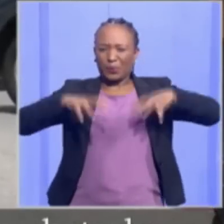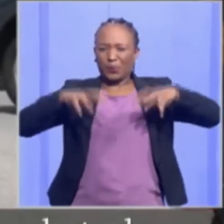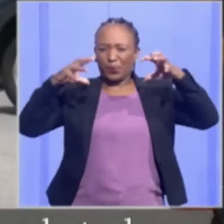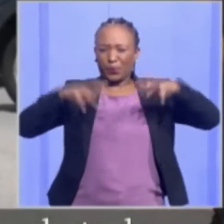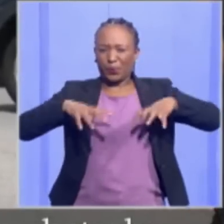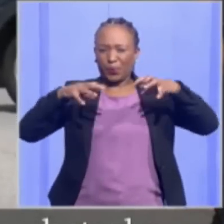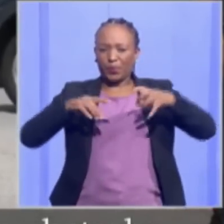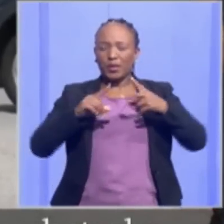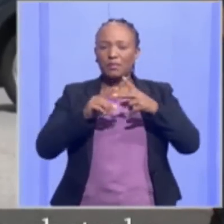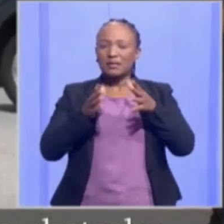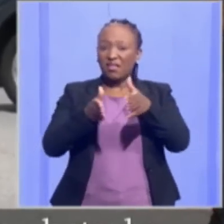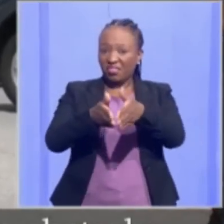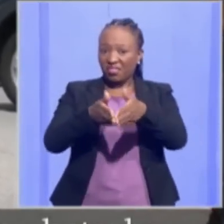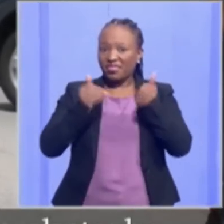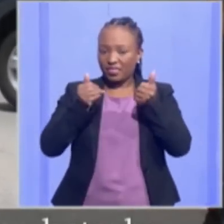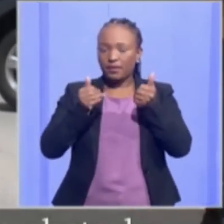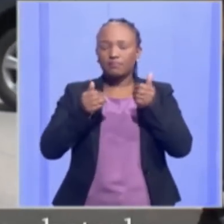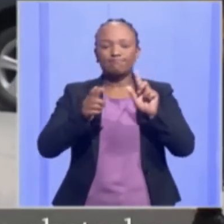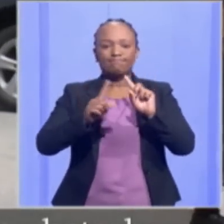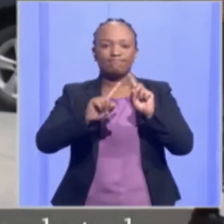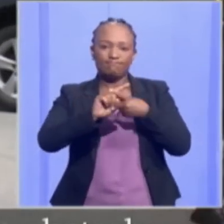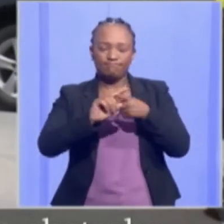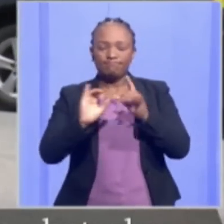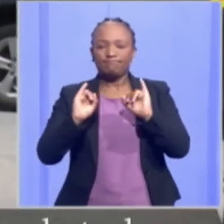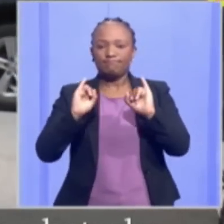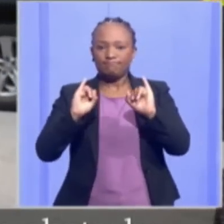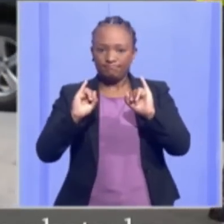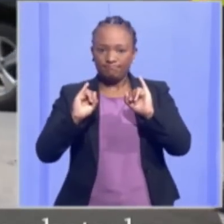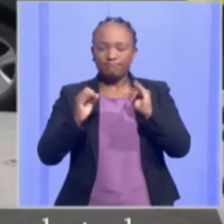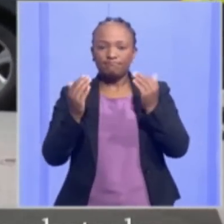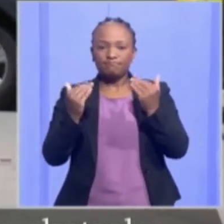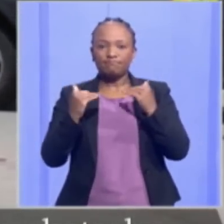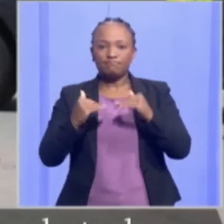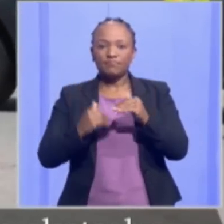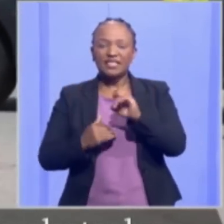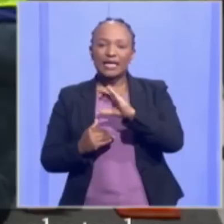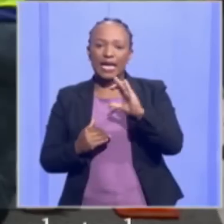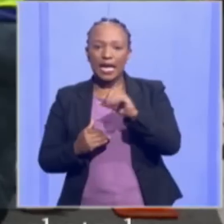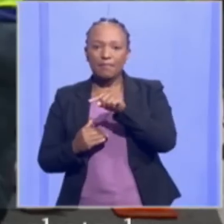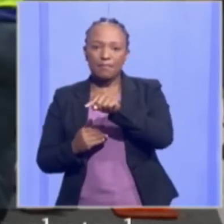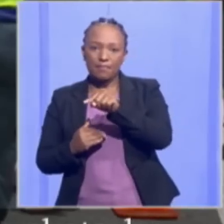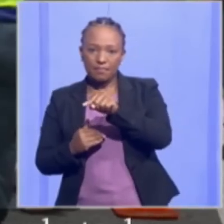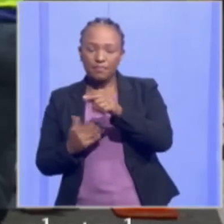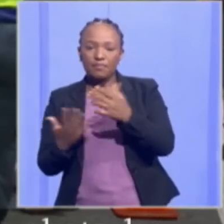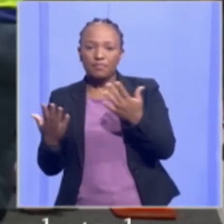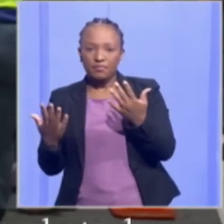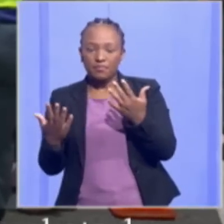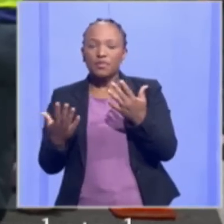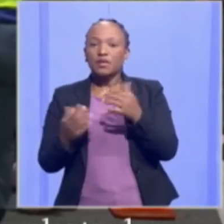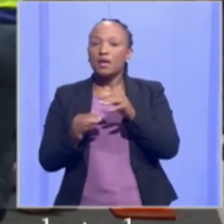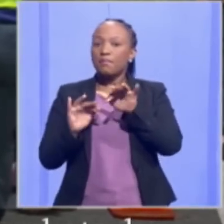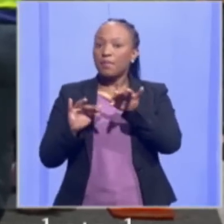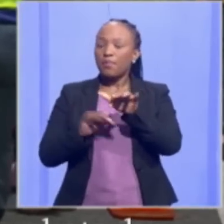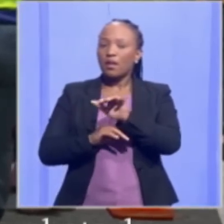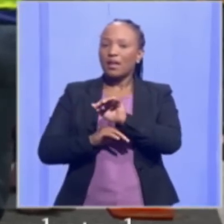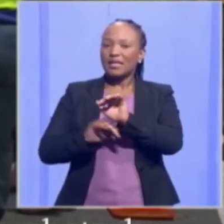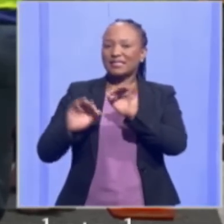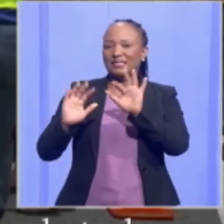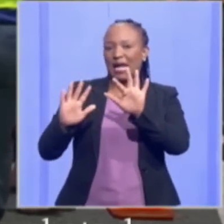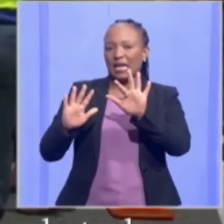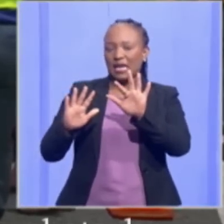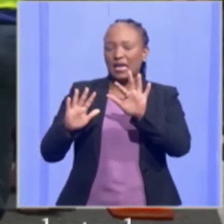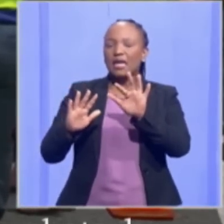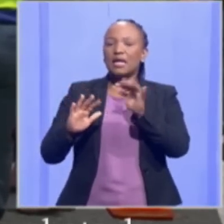bakileng kotsi ena. Ditaba di sa le mothating ona ka Eastern Cape teng batho ba 10 ba ntse ba le tlasa lehlo la